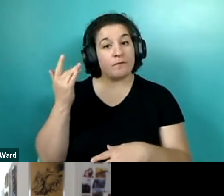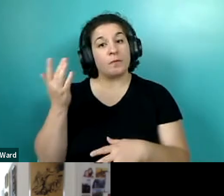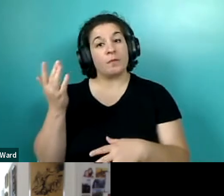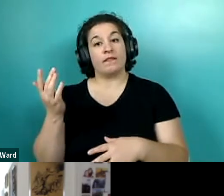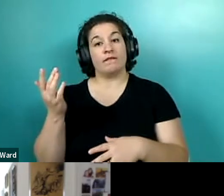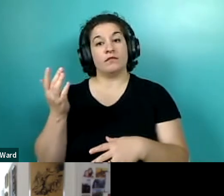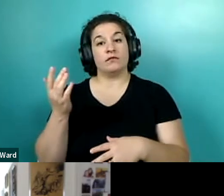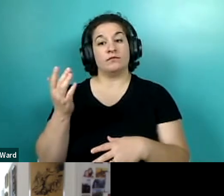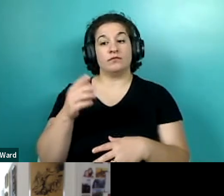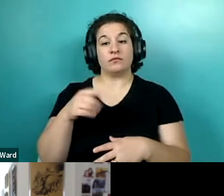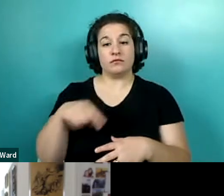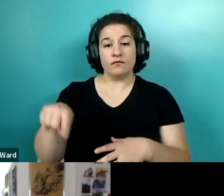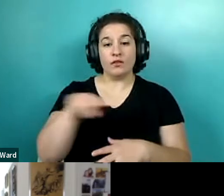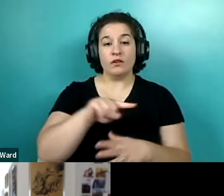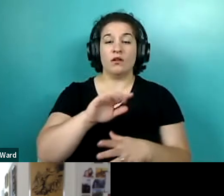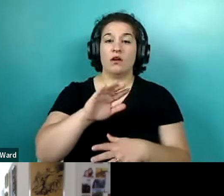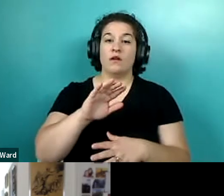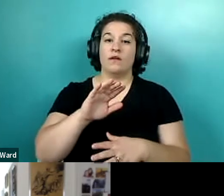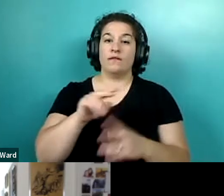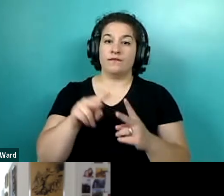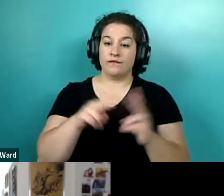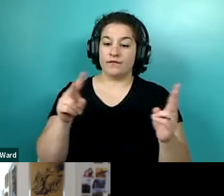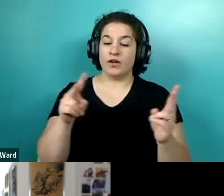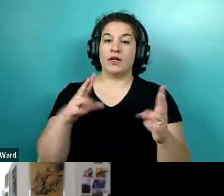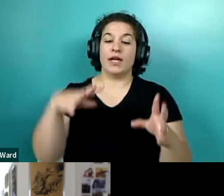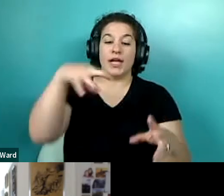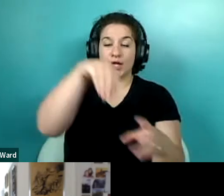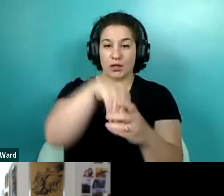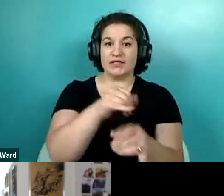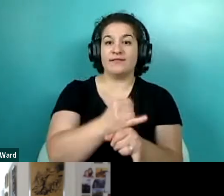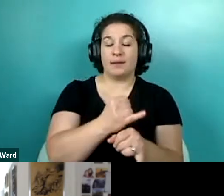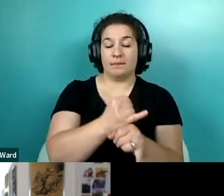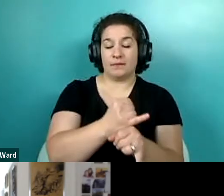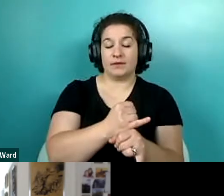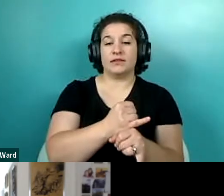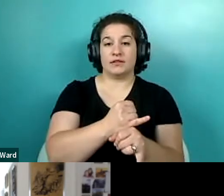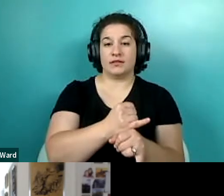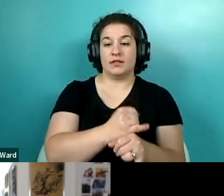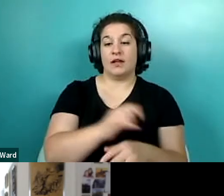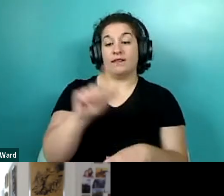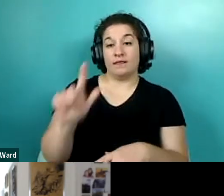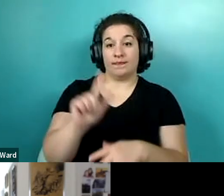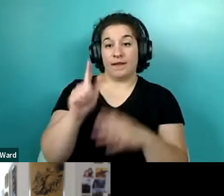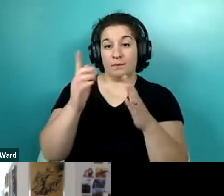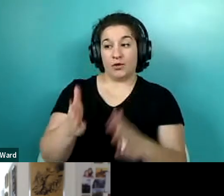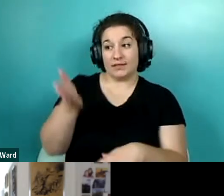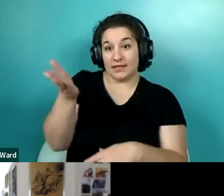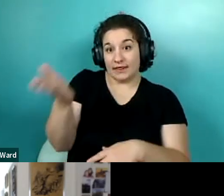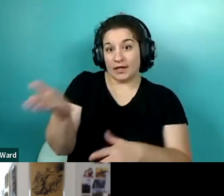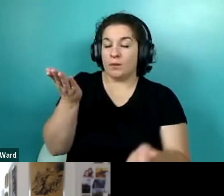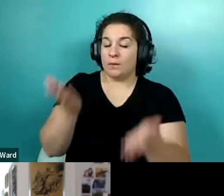they are on a very inclusive campus, and the librarians there may have some really